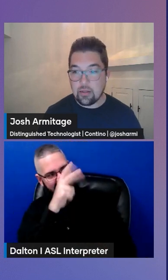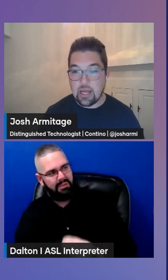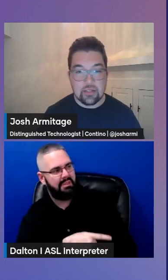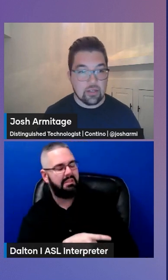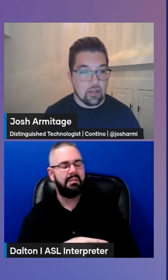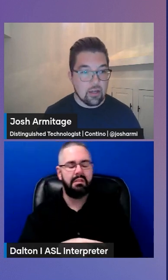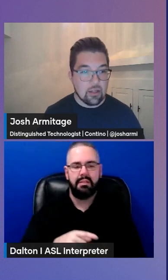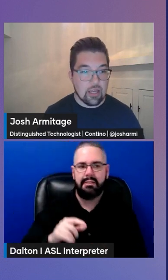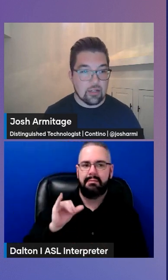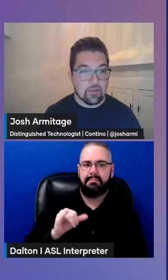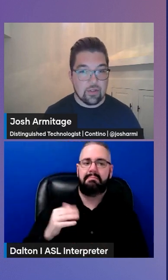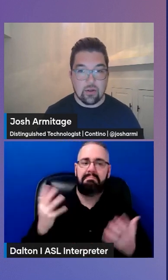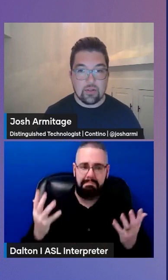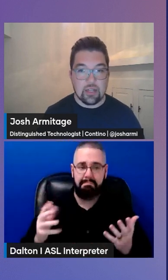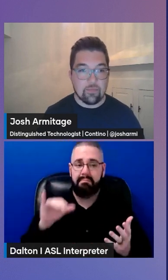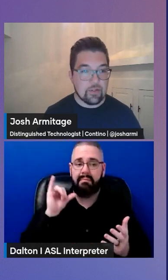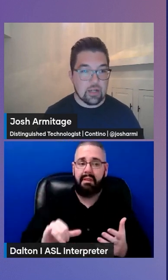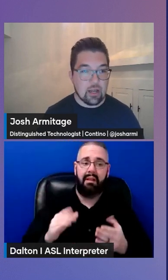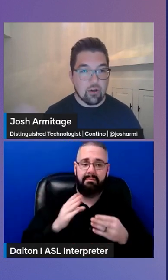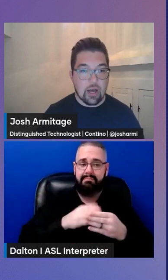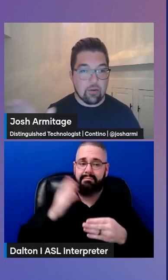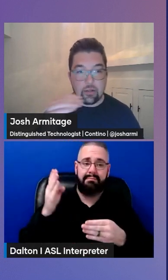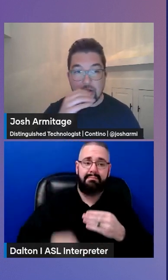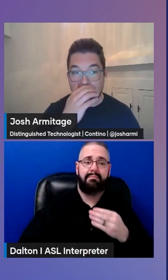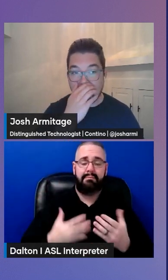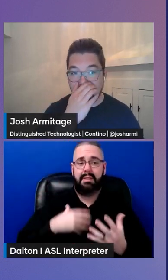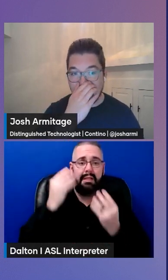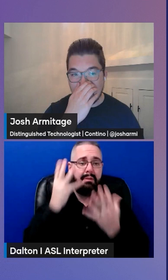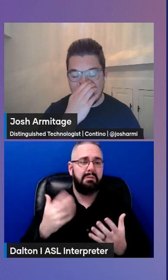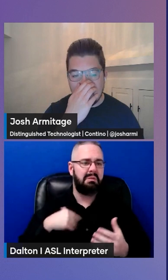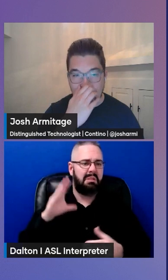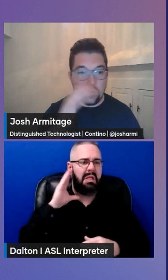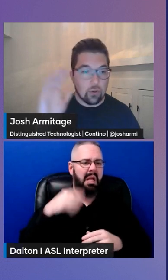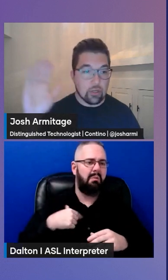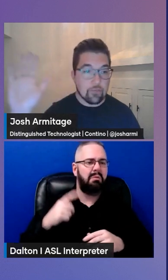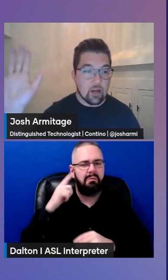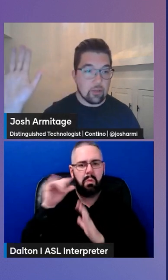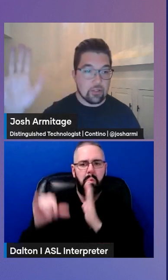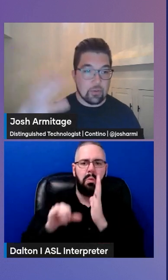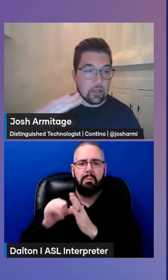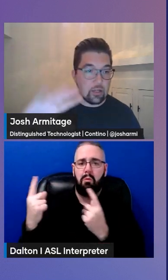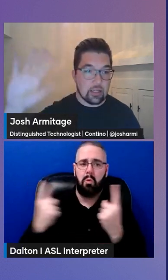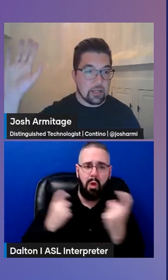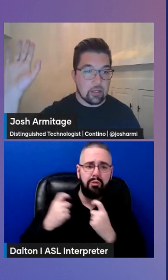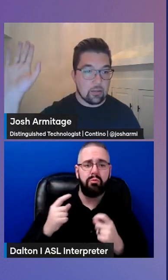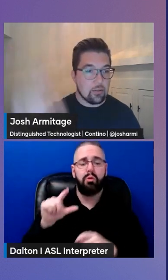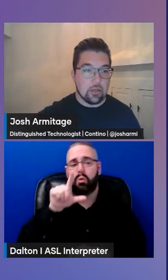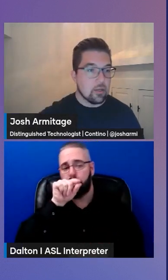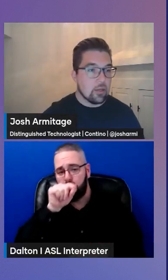And that's the end of the content for today. I'll hang around on YouTube for questions, or you can find me on Twitter,